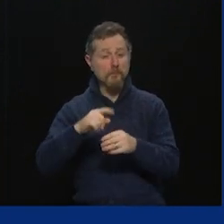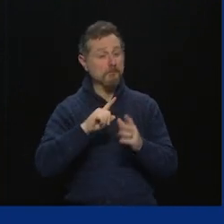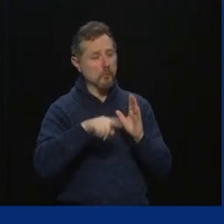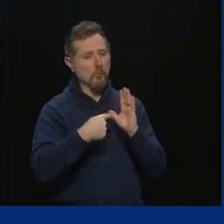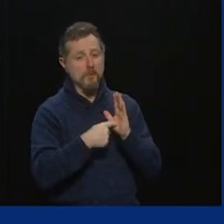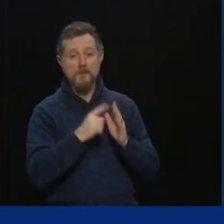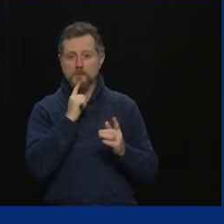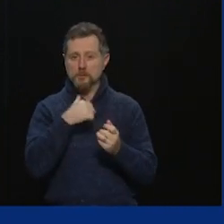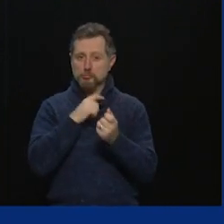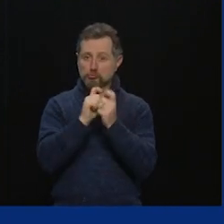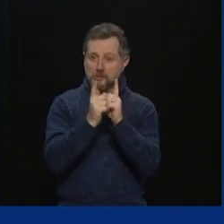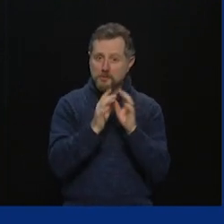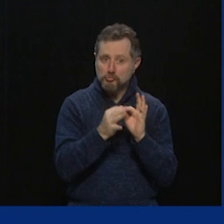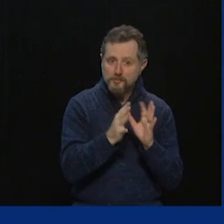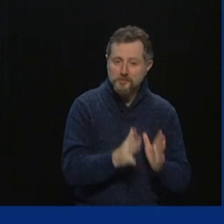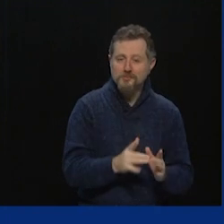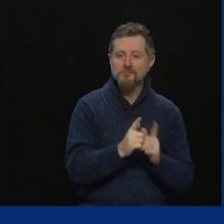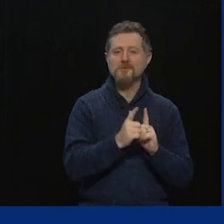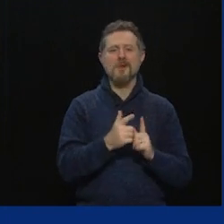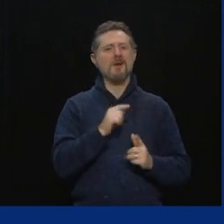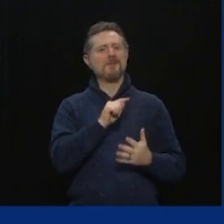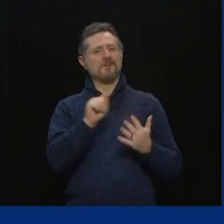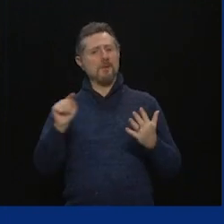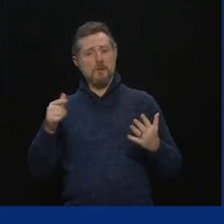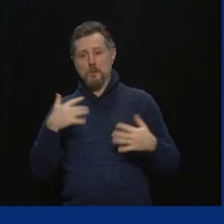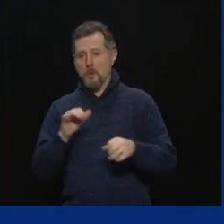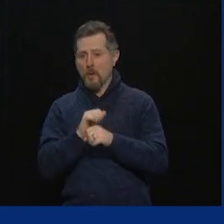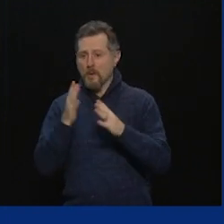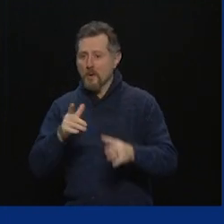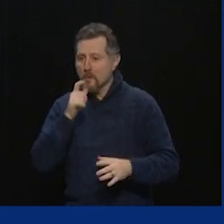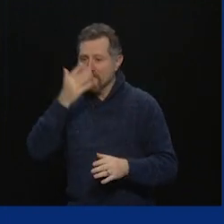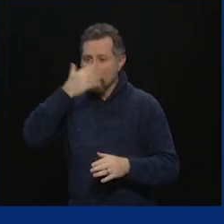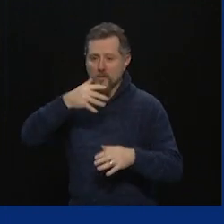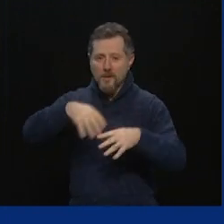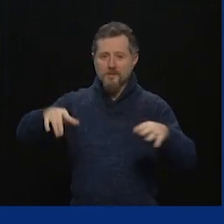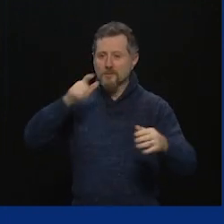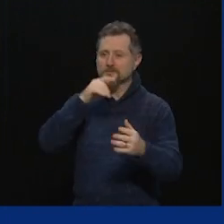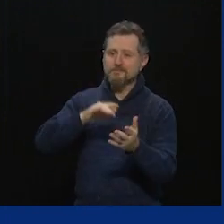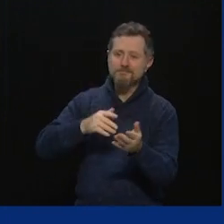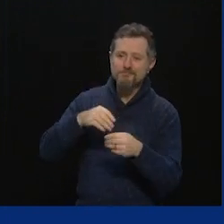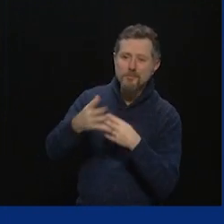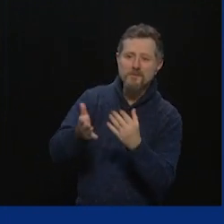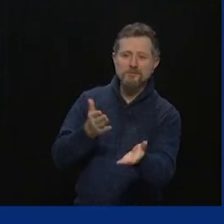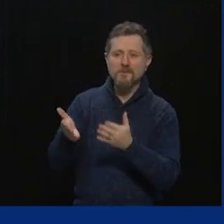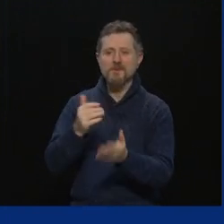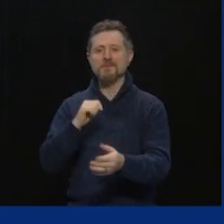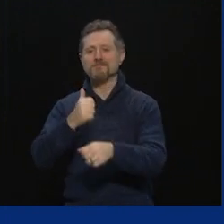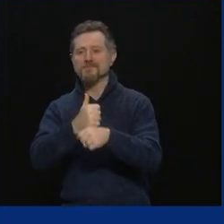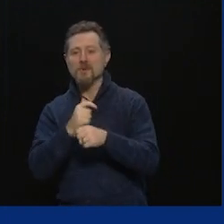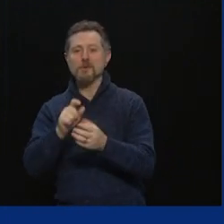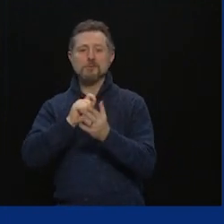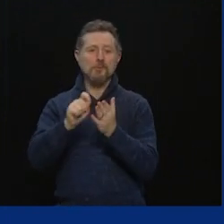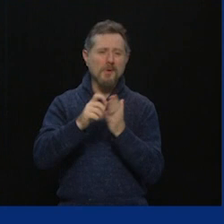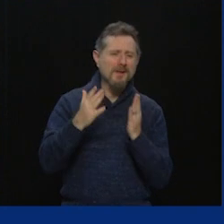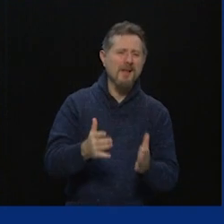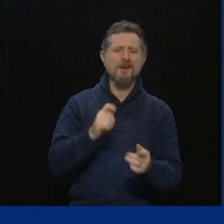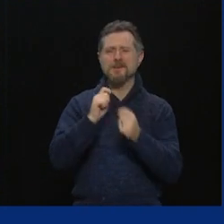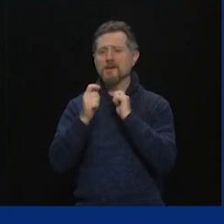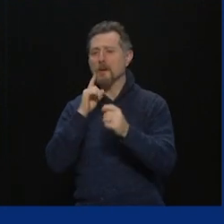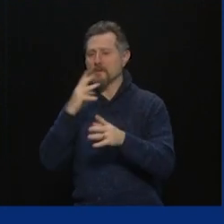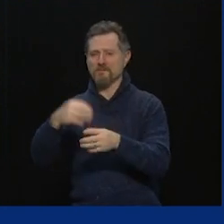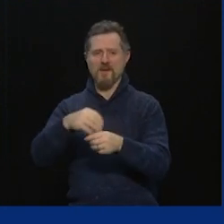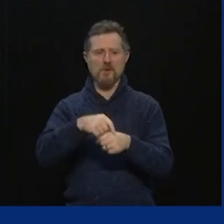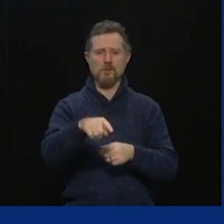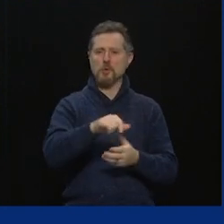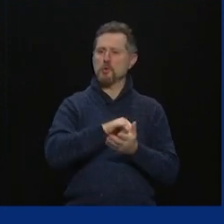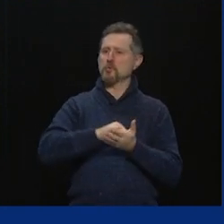and the individuals who are on the front line providing relief, and our journalists, so many people were part of the United States' effort